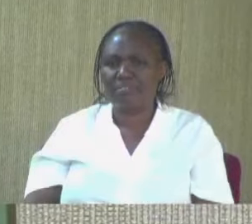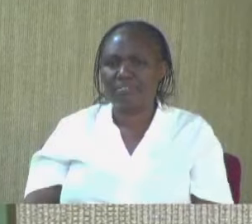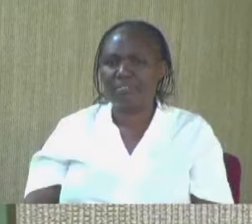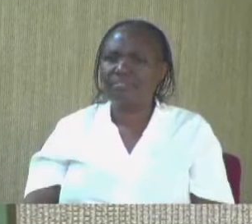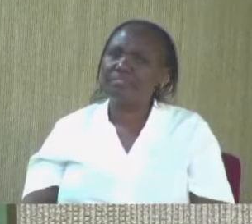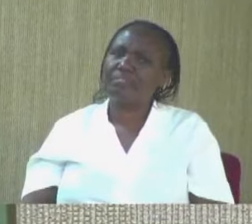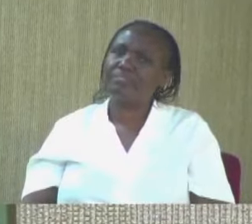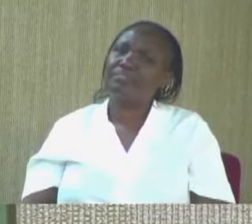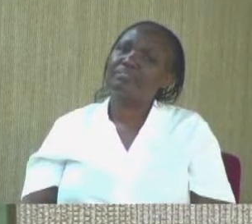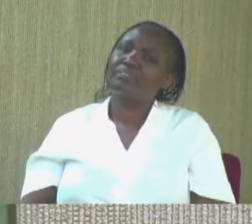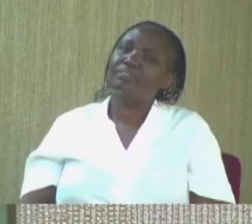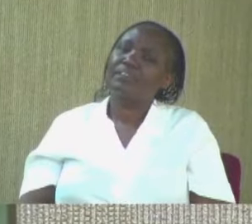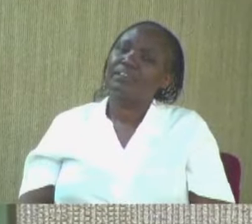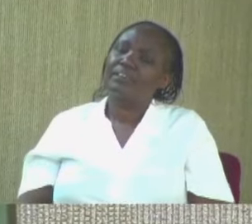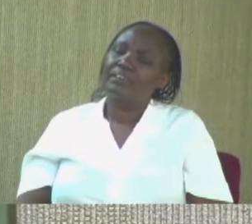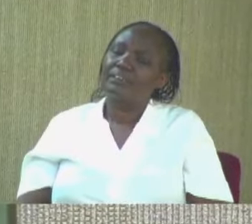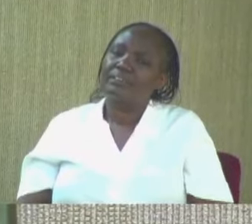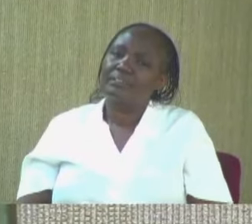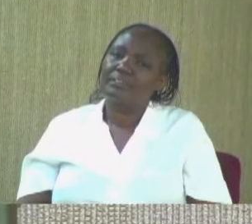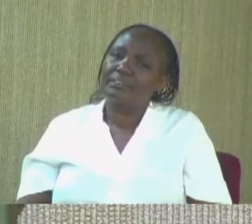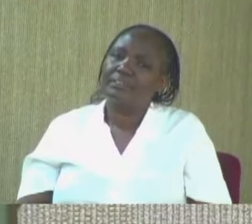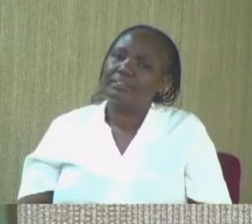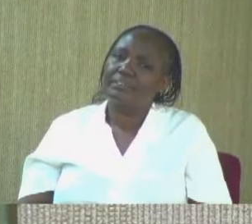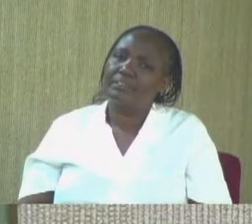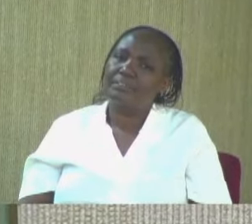things of heaven.